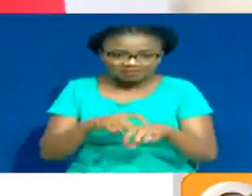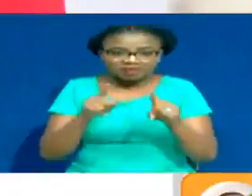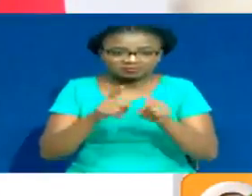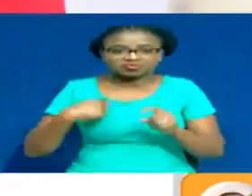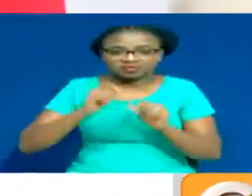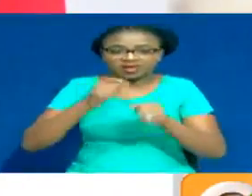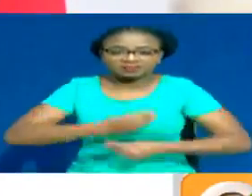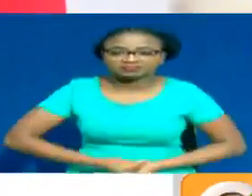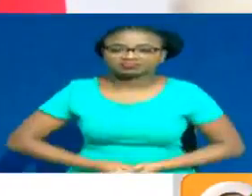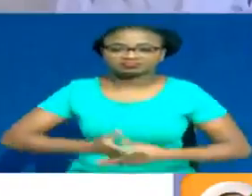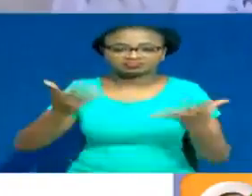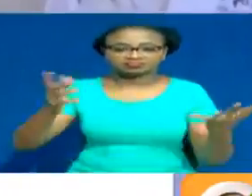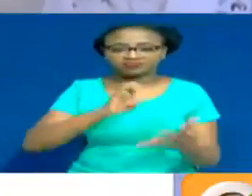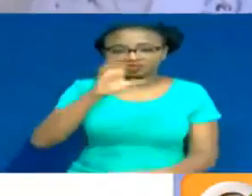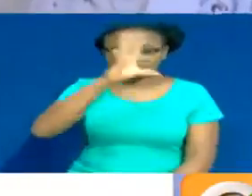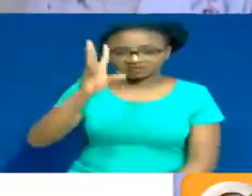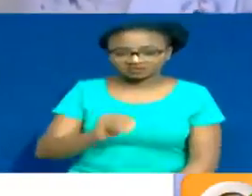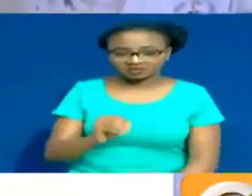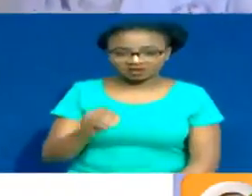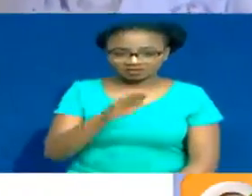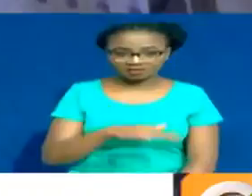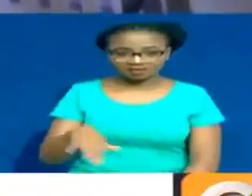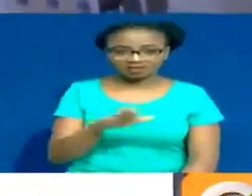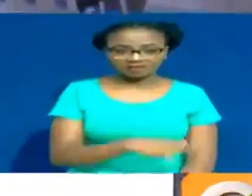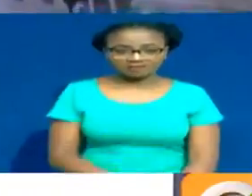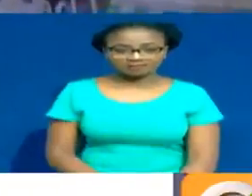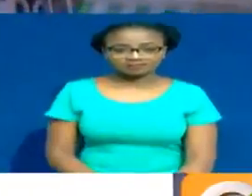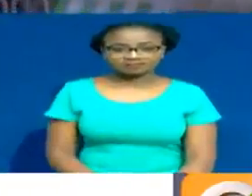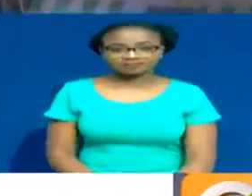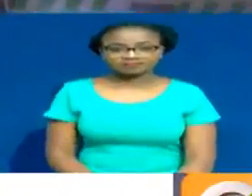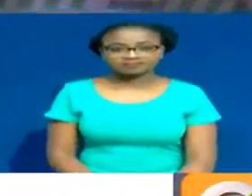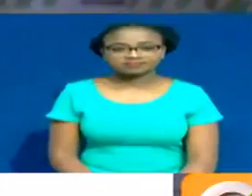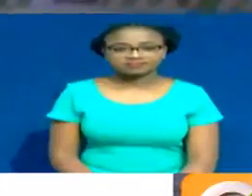for the East and Central African region. Dorcas Wangira, Citizen TV, Nairobi.